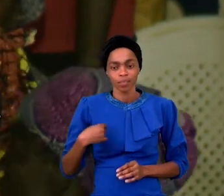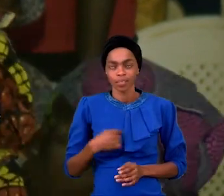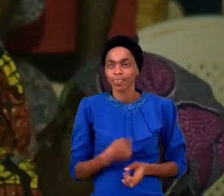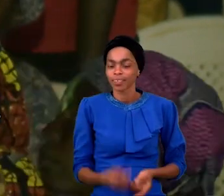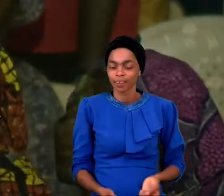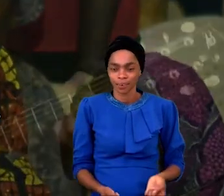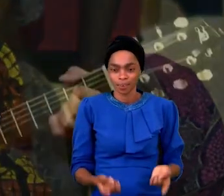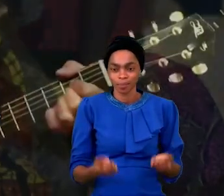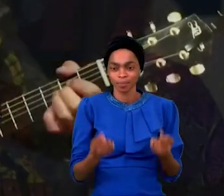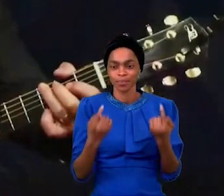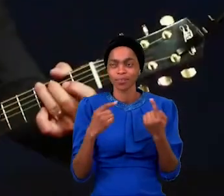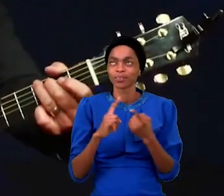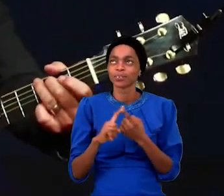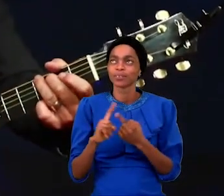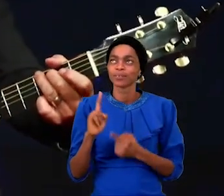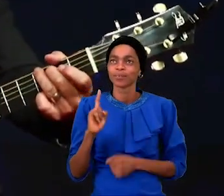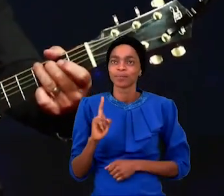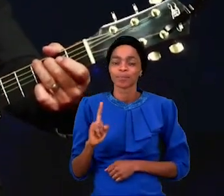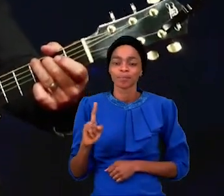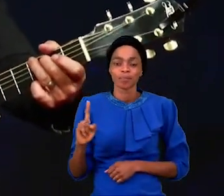worship at your